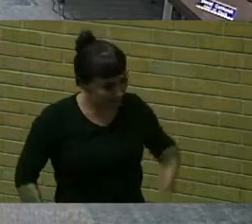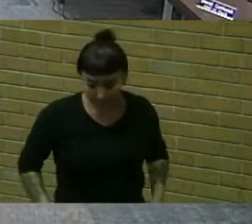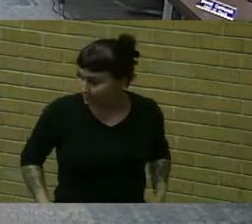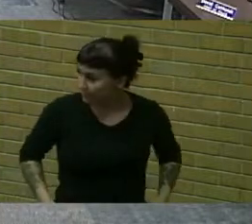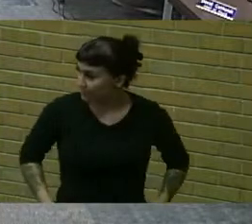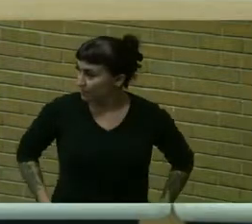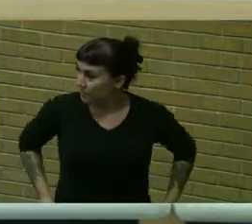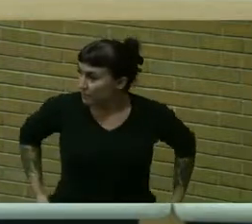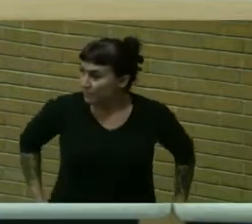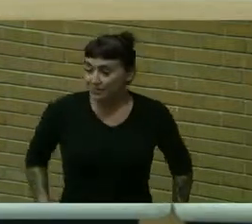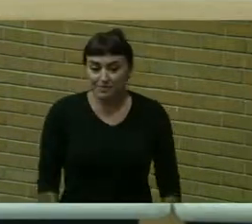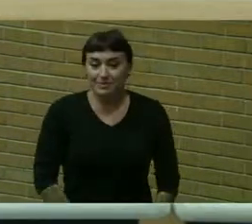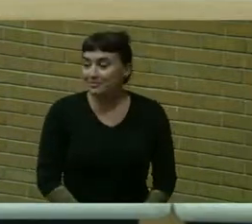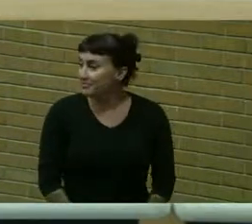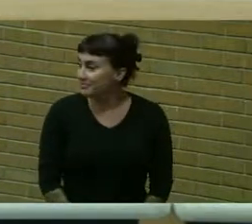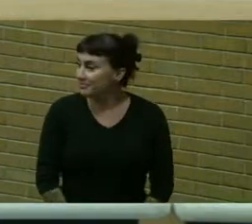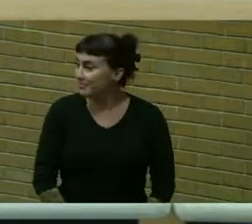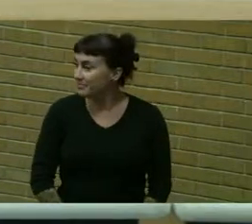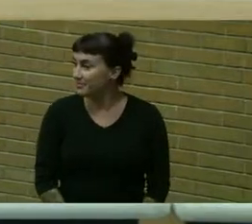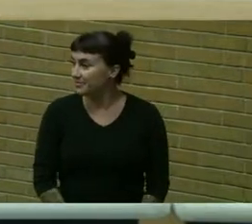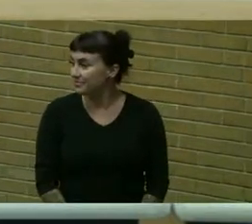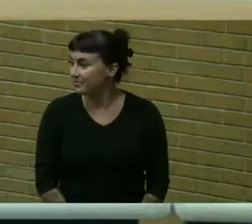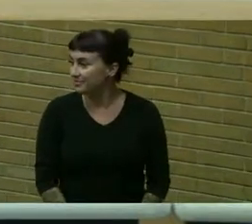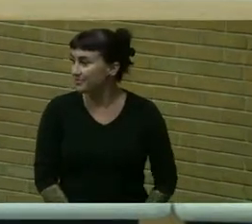Thank you. What a great announcement.